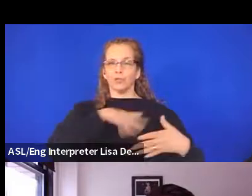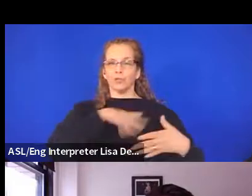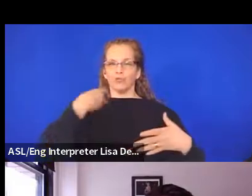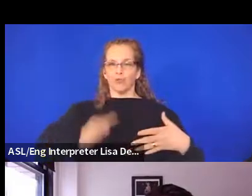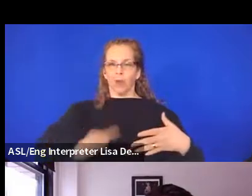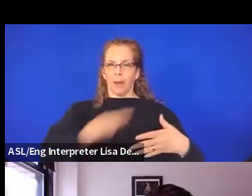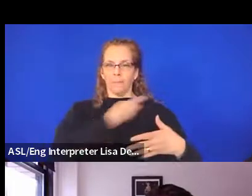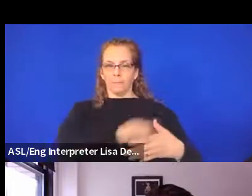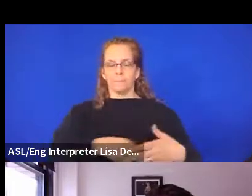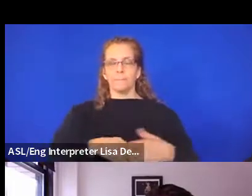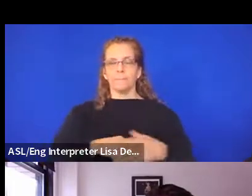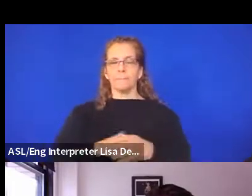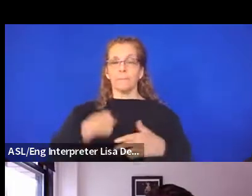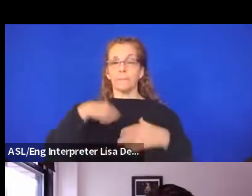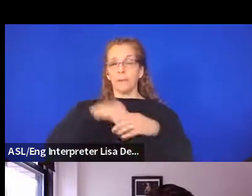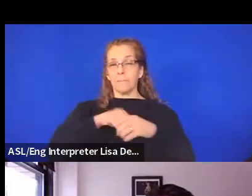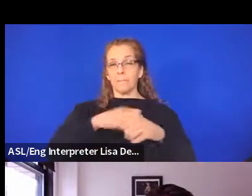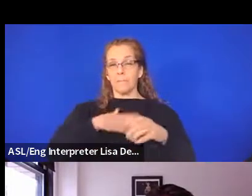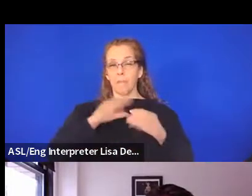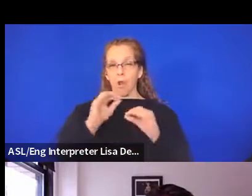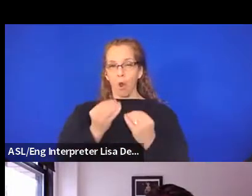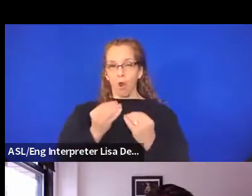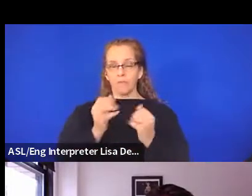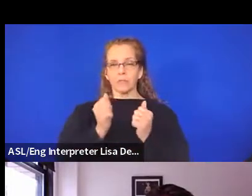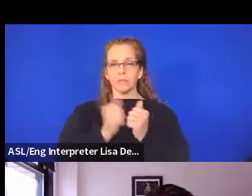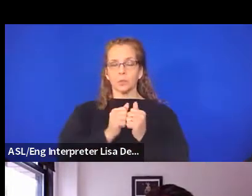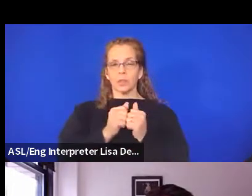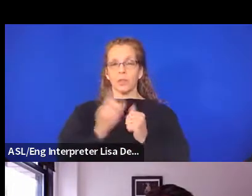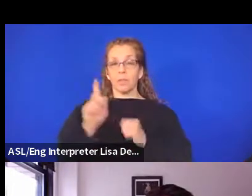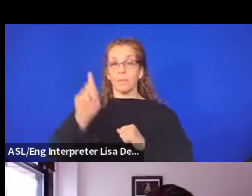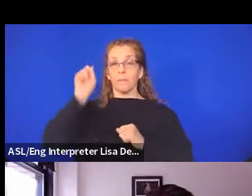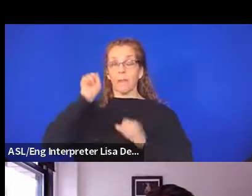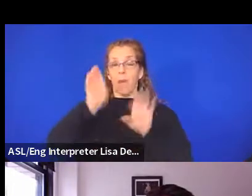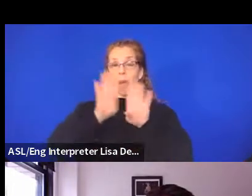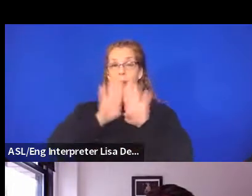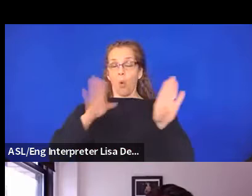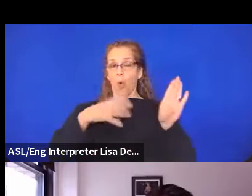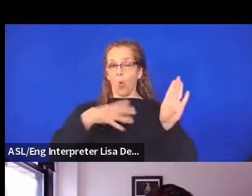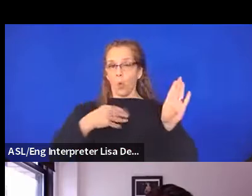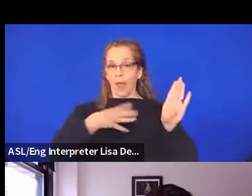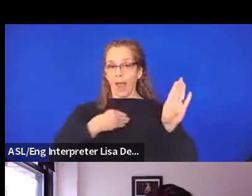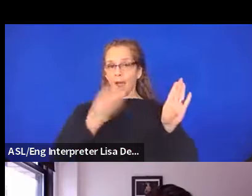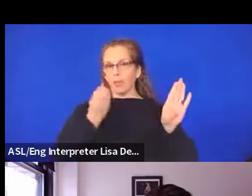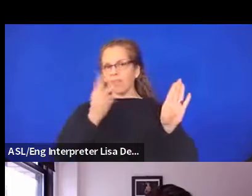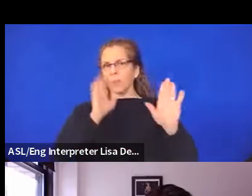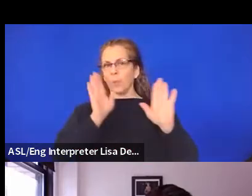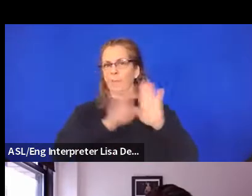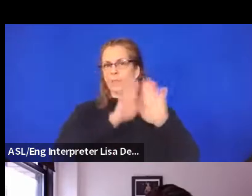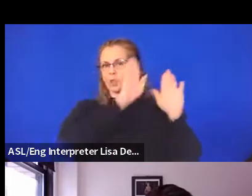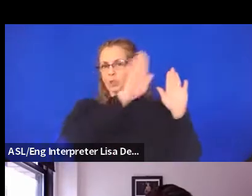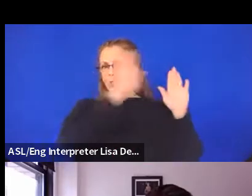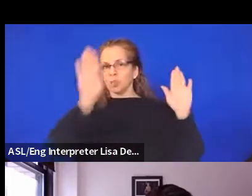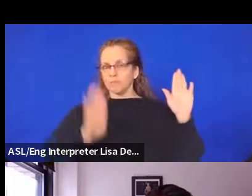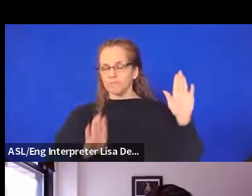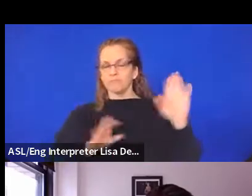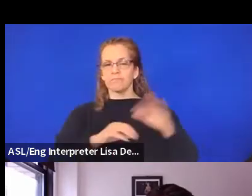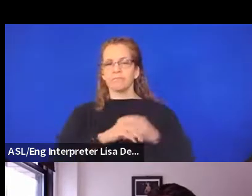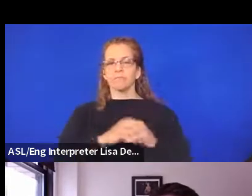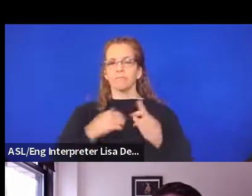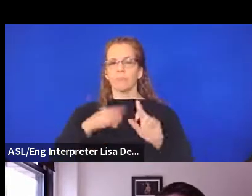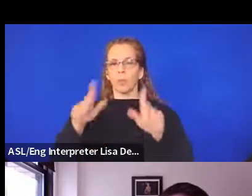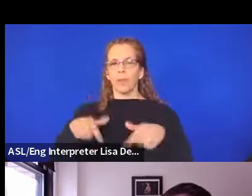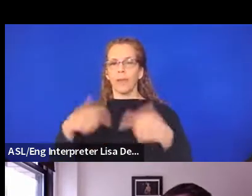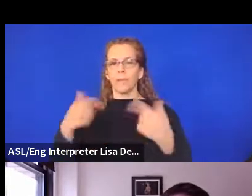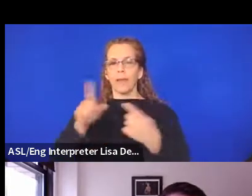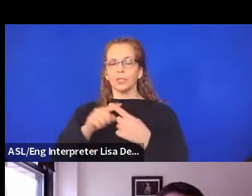office with a white wall background with a few pictures on it. And I will pass it